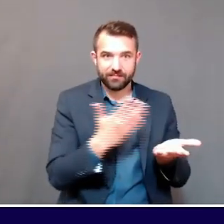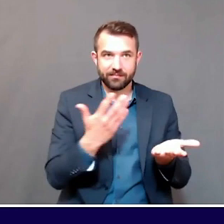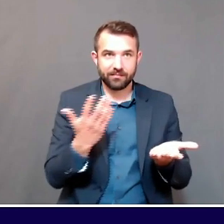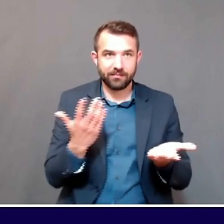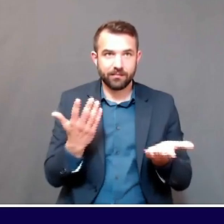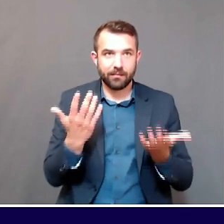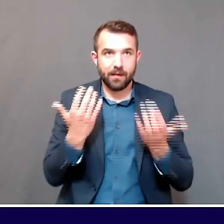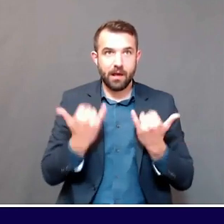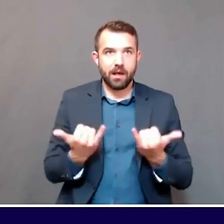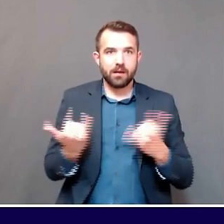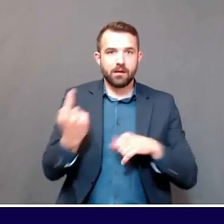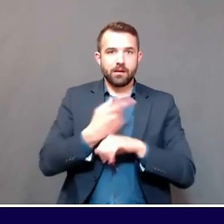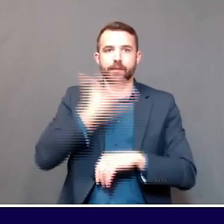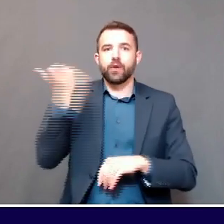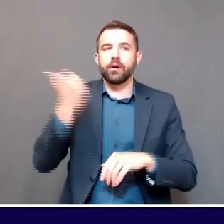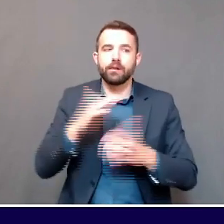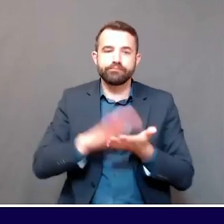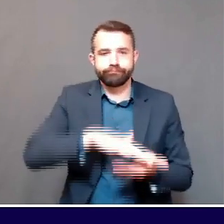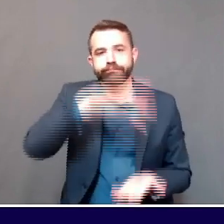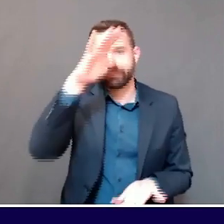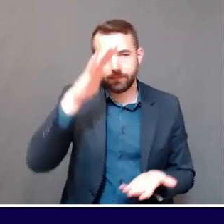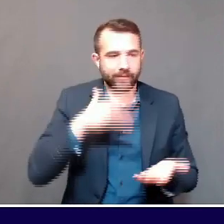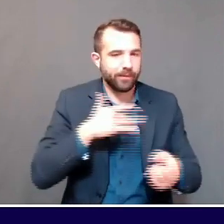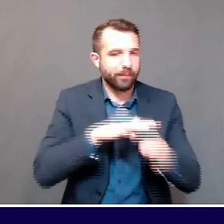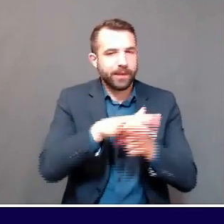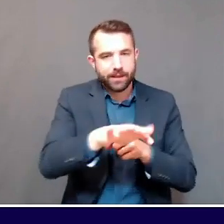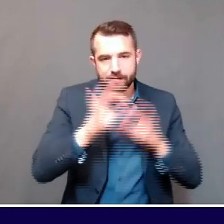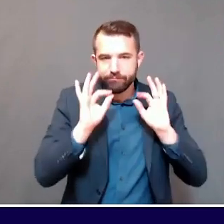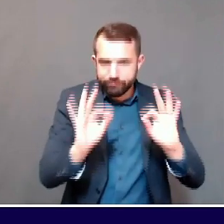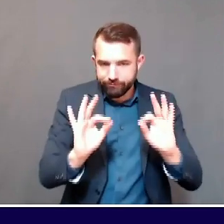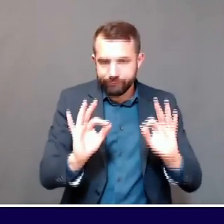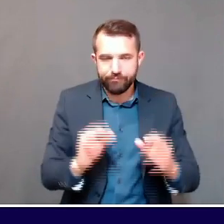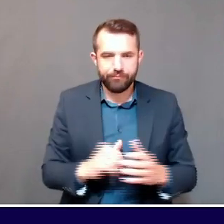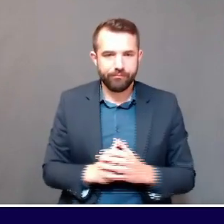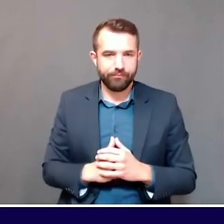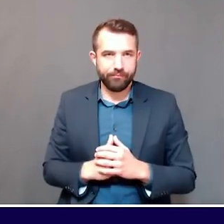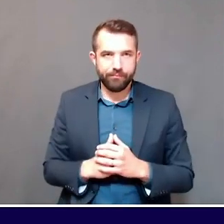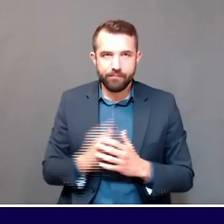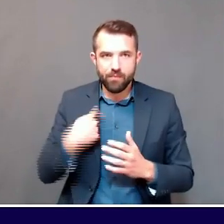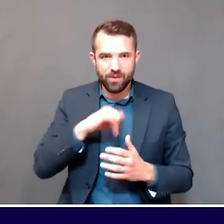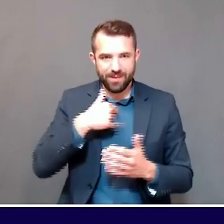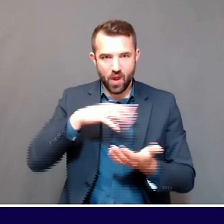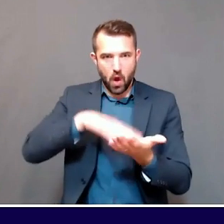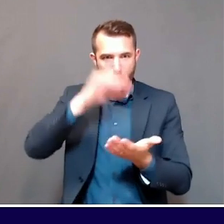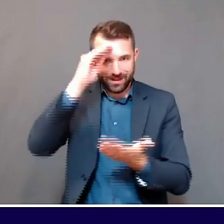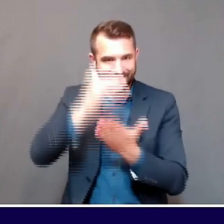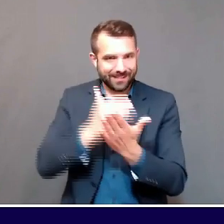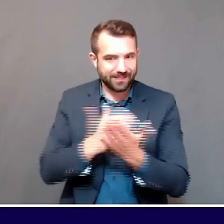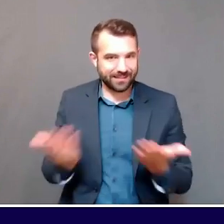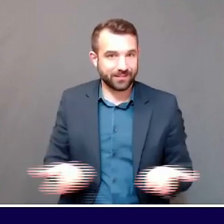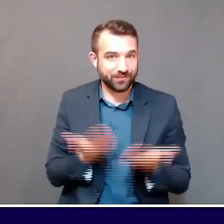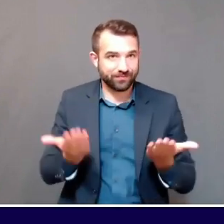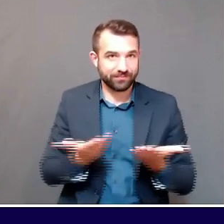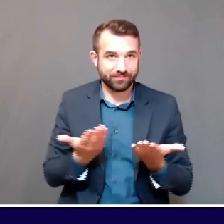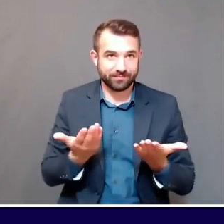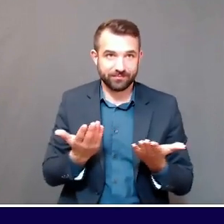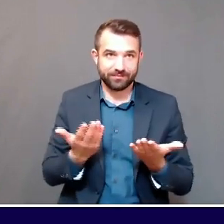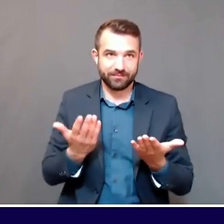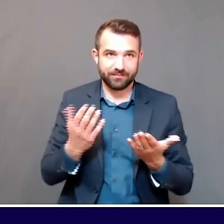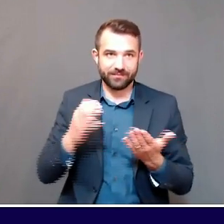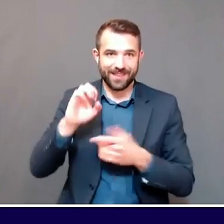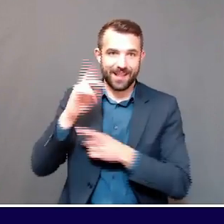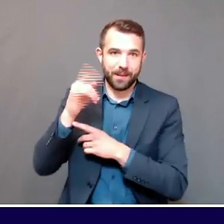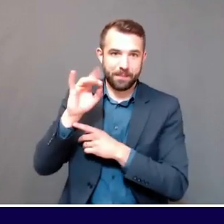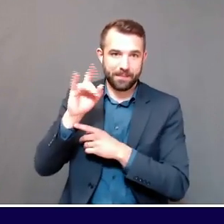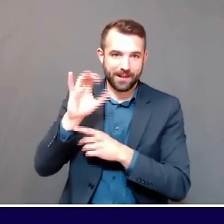today. But if we've learned anything about an outbreak like COVID-19, an epidemic, a pandemic, it's that what we